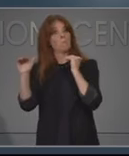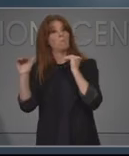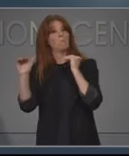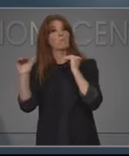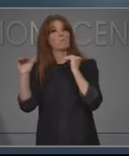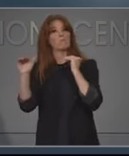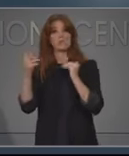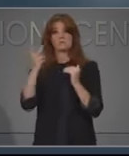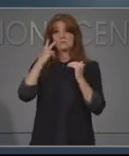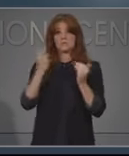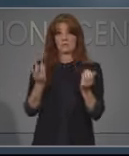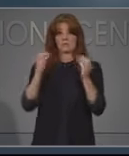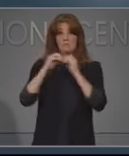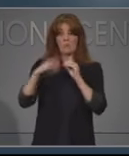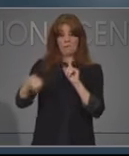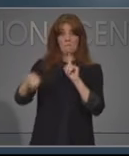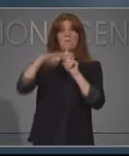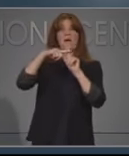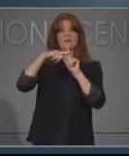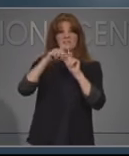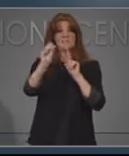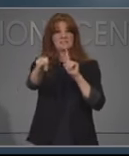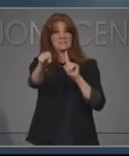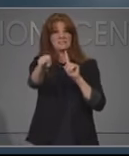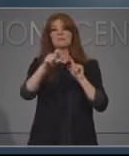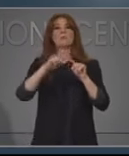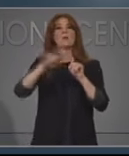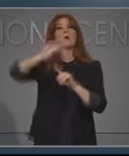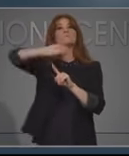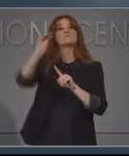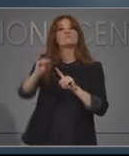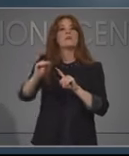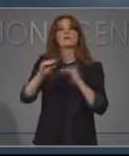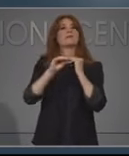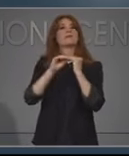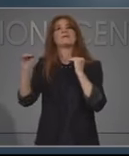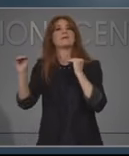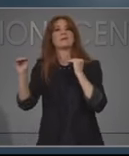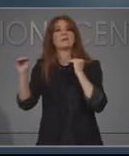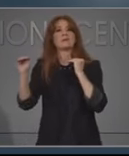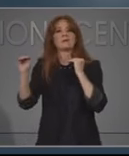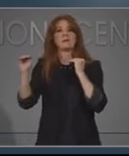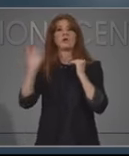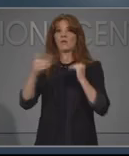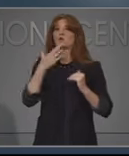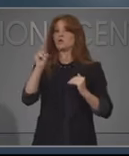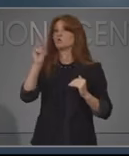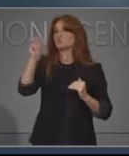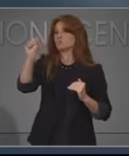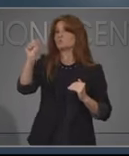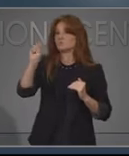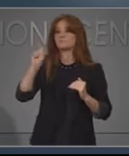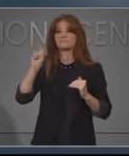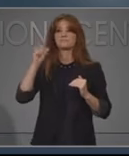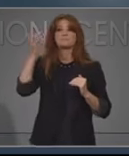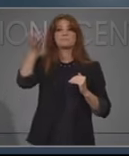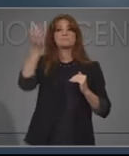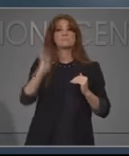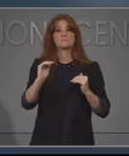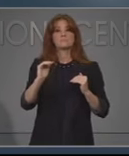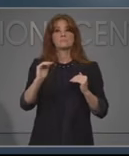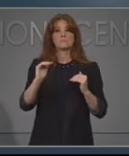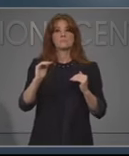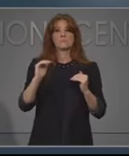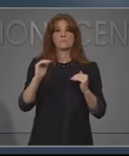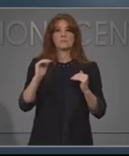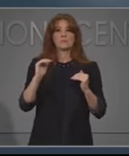while we're seeing more positive cases, the percent continues to be stable, and that's good news. Our next metric